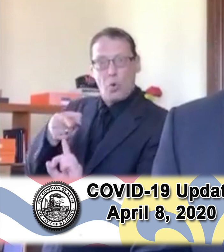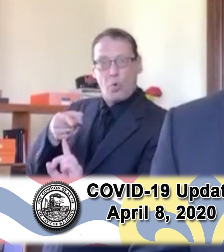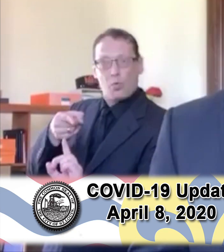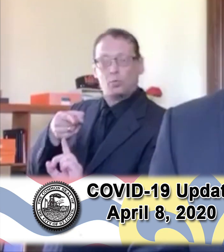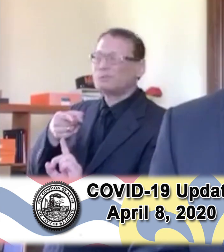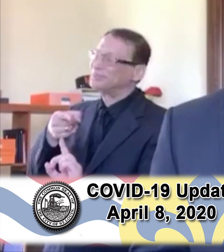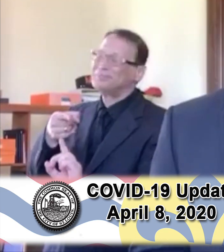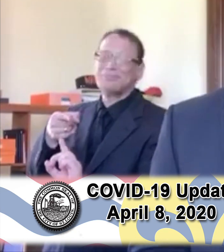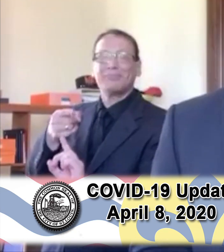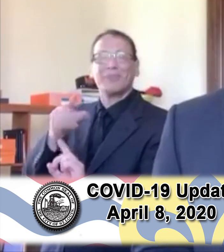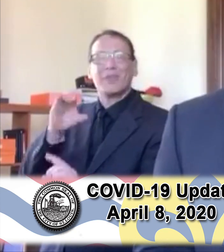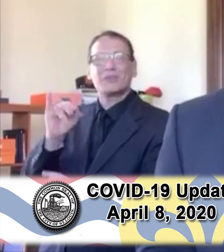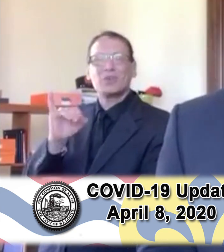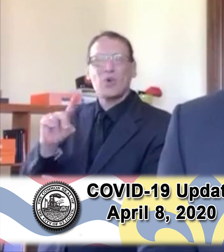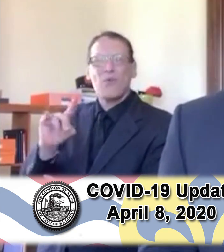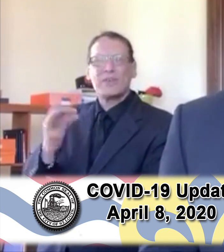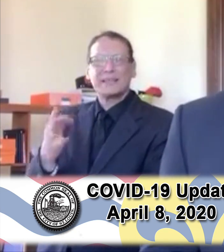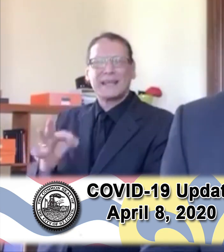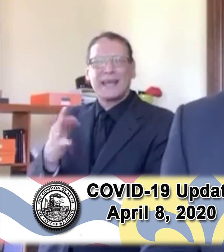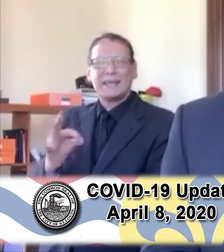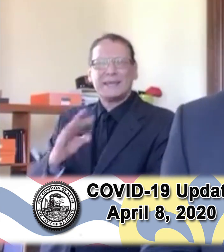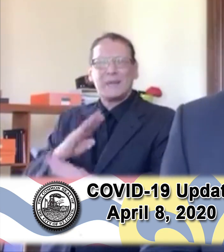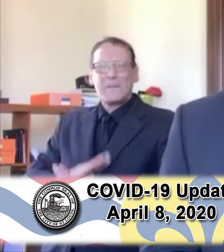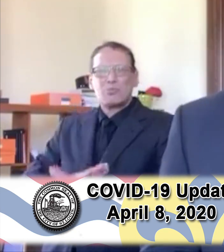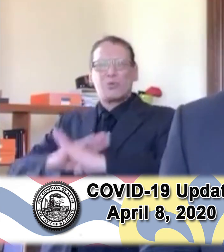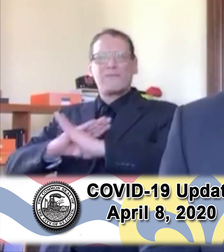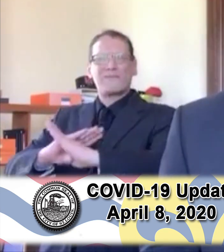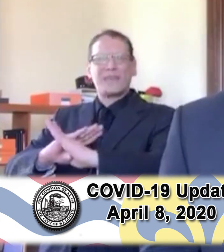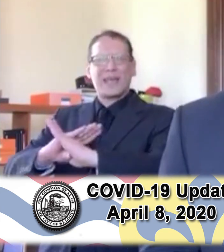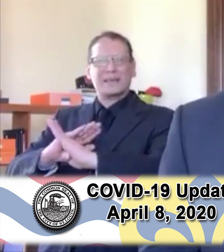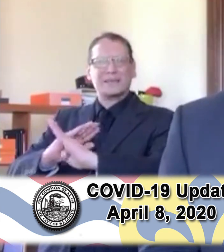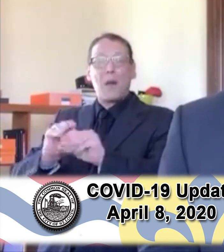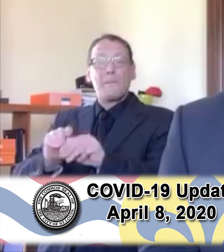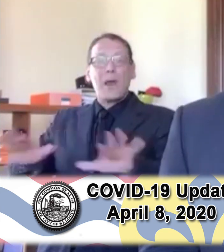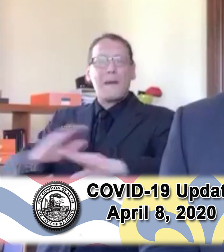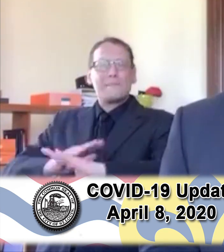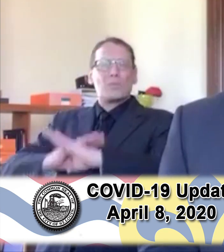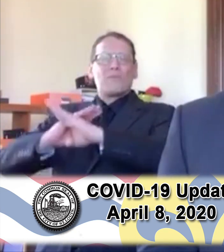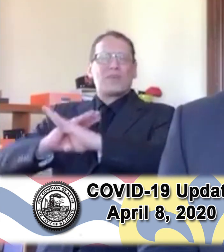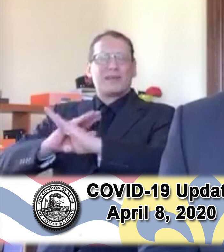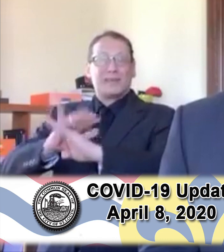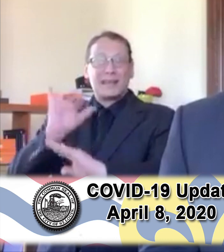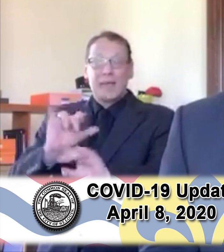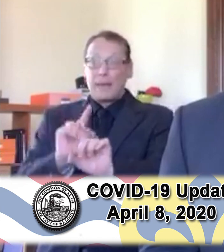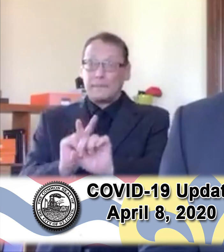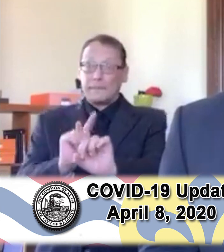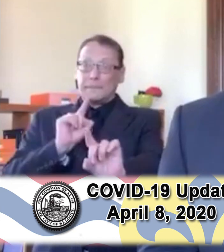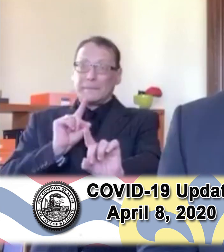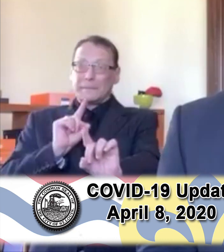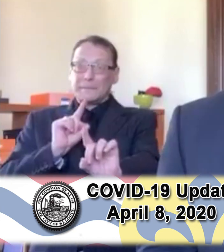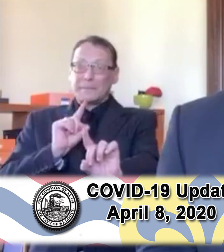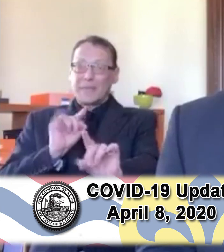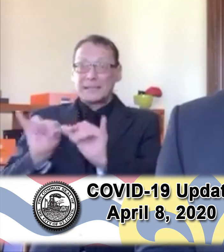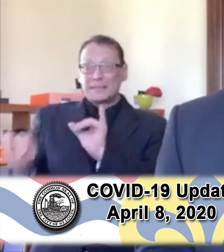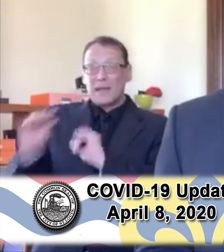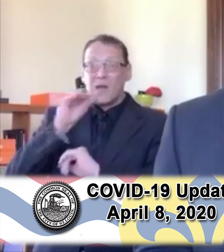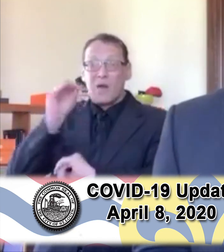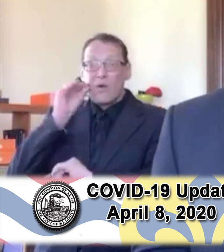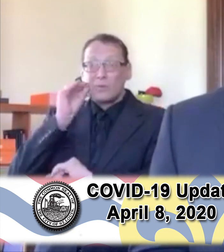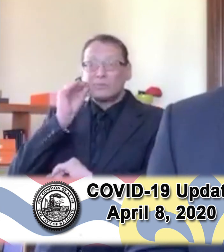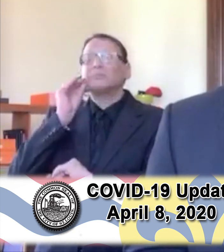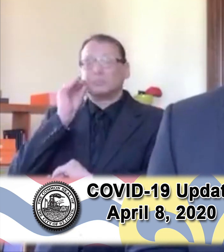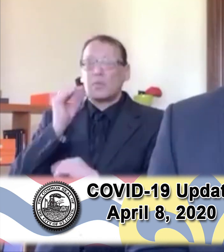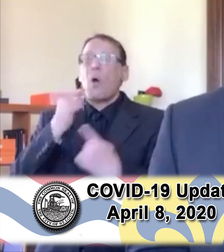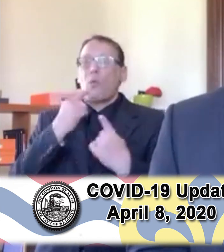spread of COVID-19. And these community mitigation strategies have been proven to be effective. We utilize them year in and year out for seasonal